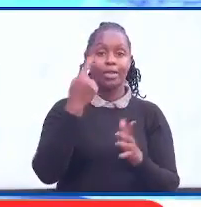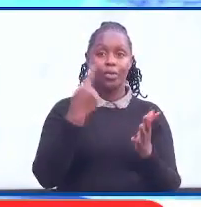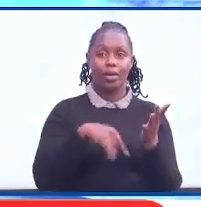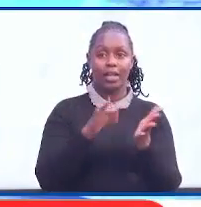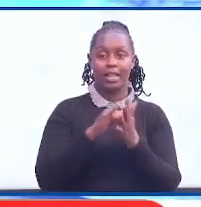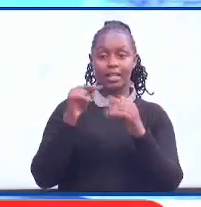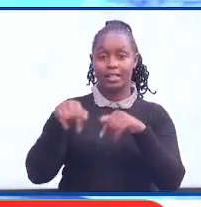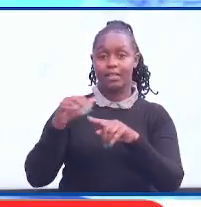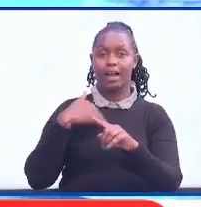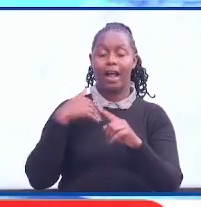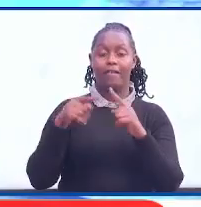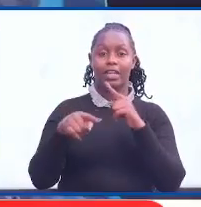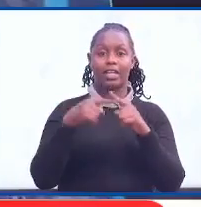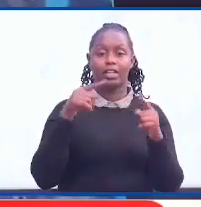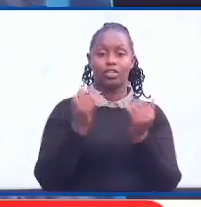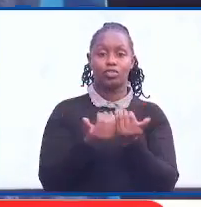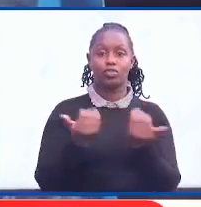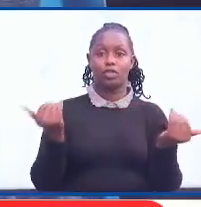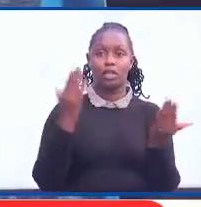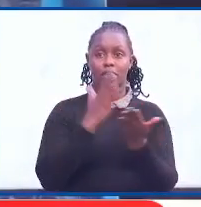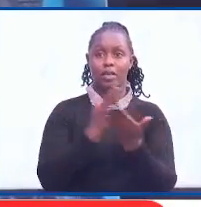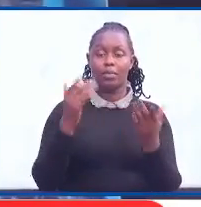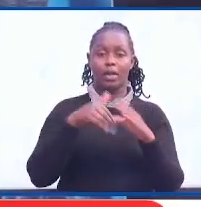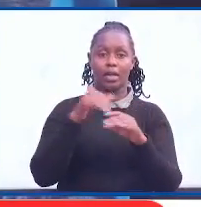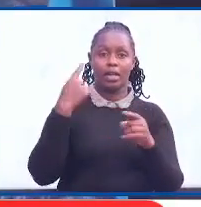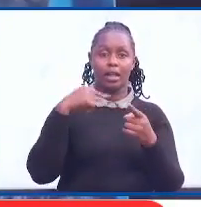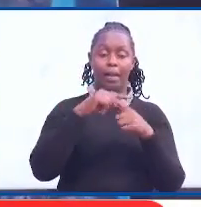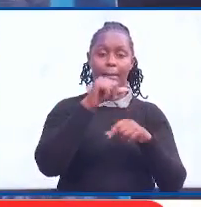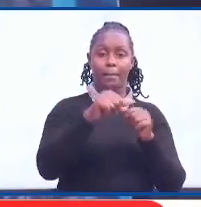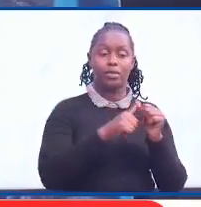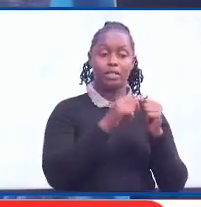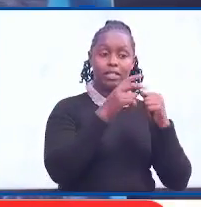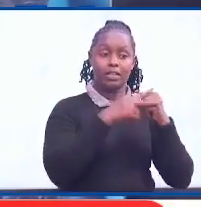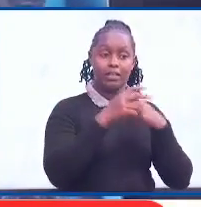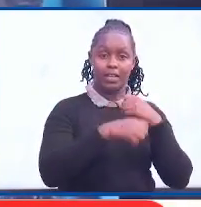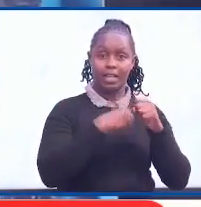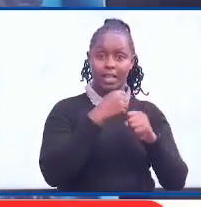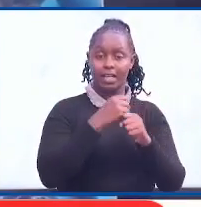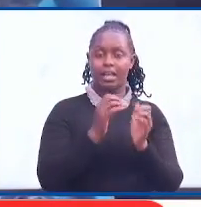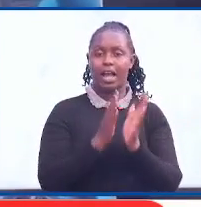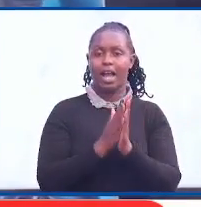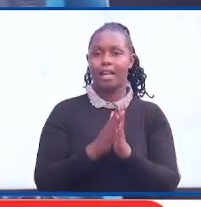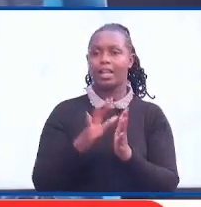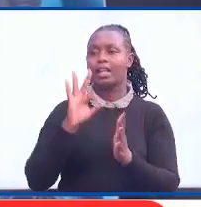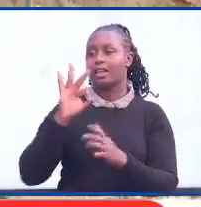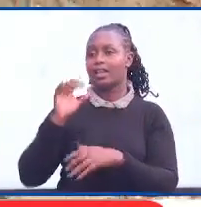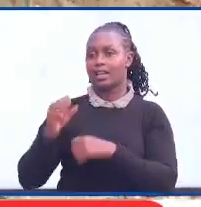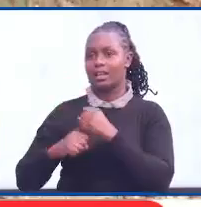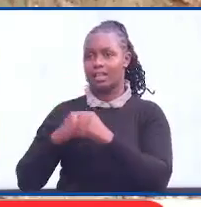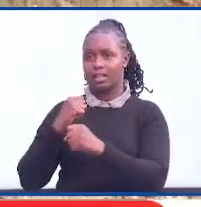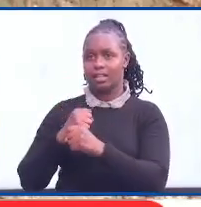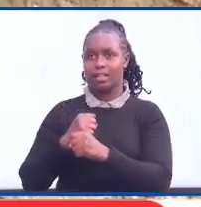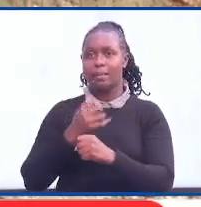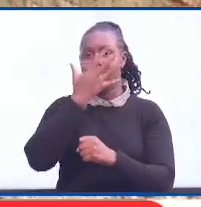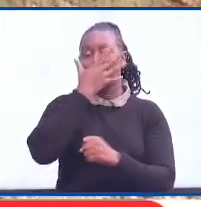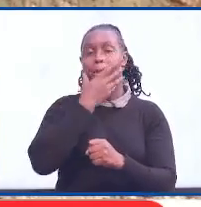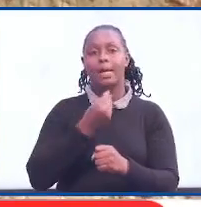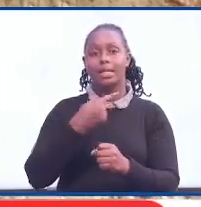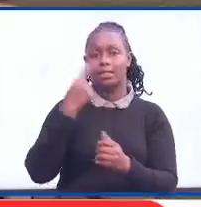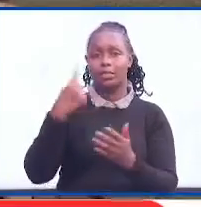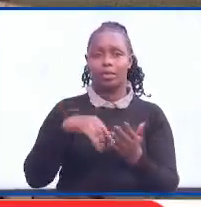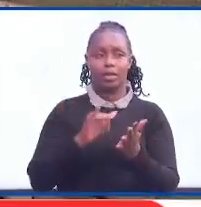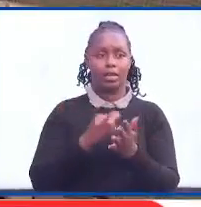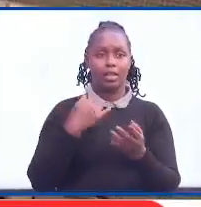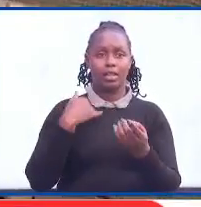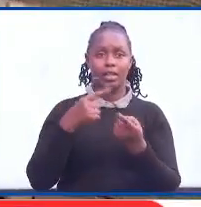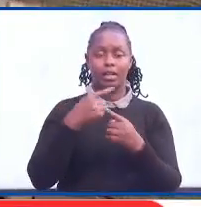had killed the children Samuel Irungu, aged 7 years, and Brighton Mwangi, aged 3 years. The man is said to have had a